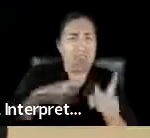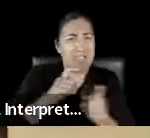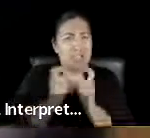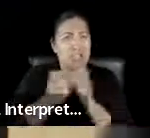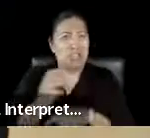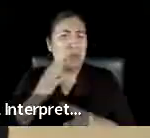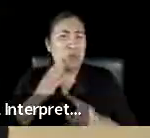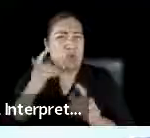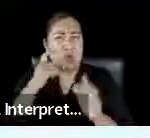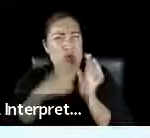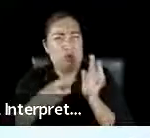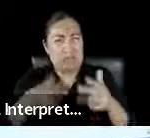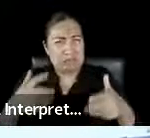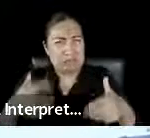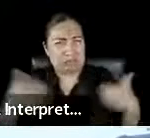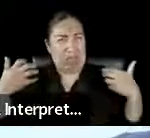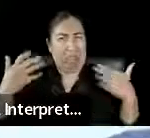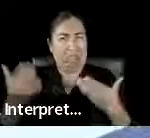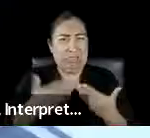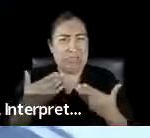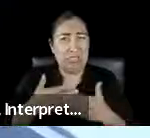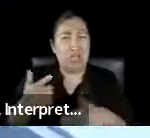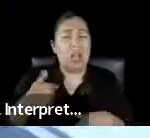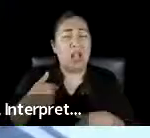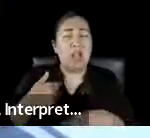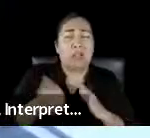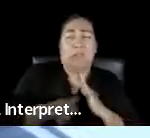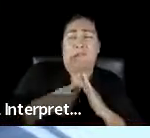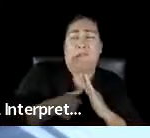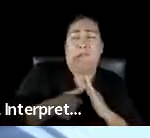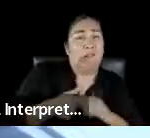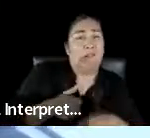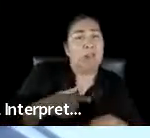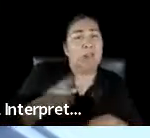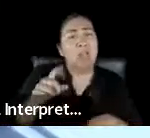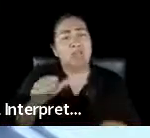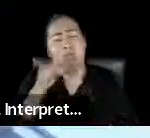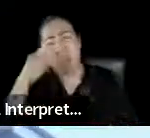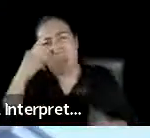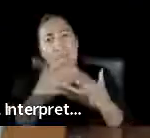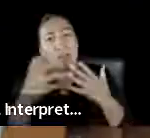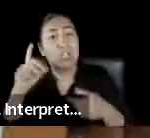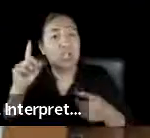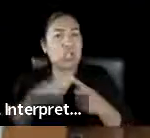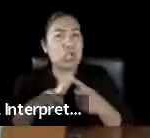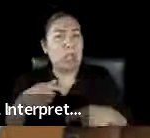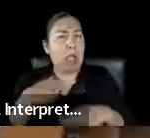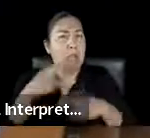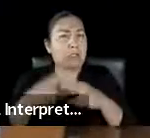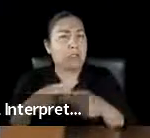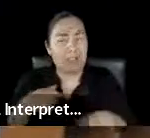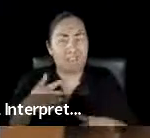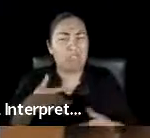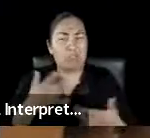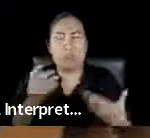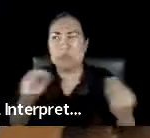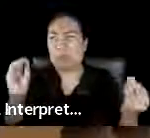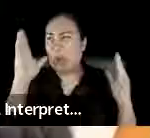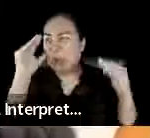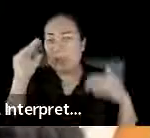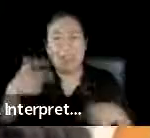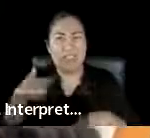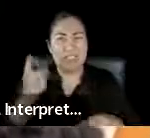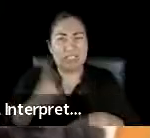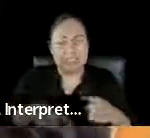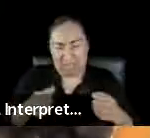angered very easily, and I was isolating myself from them. They didn't think too much until I mentioned how hopeless I felt and how I could not take these